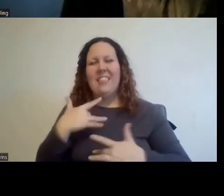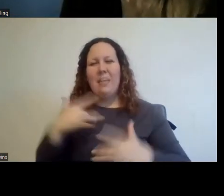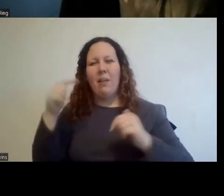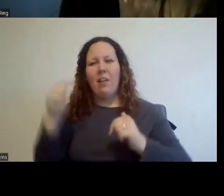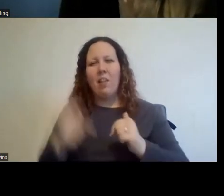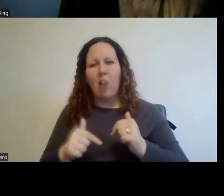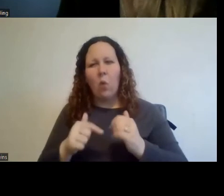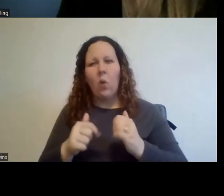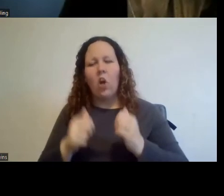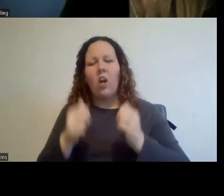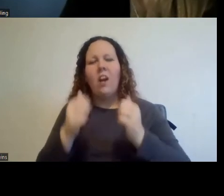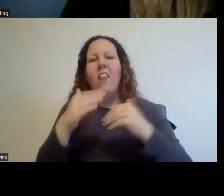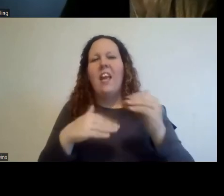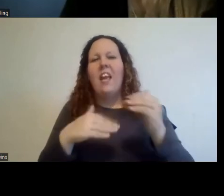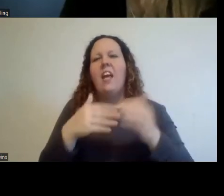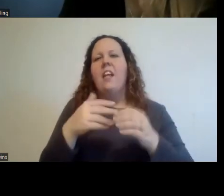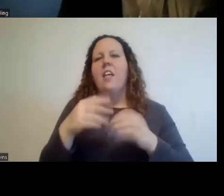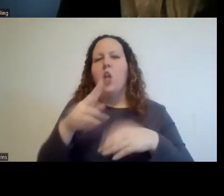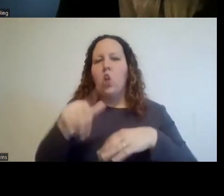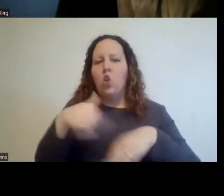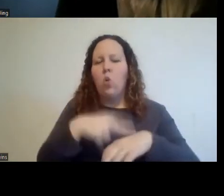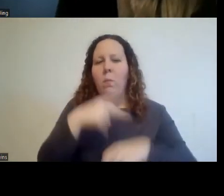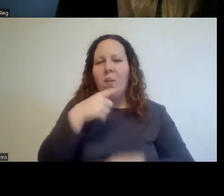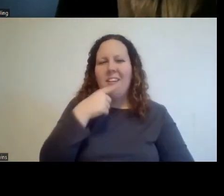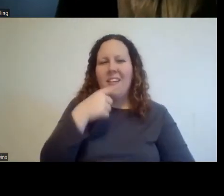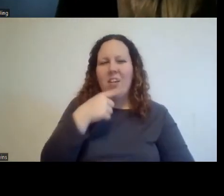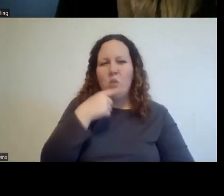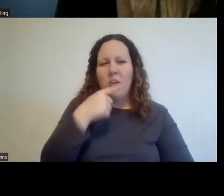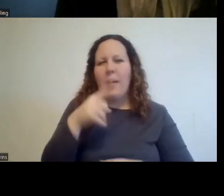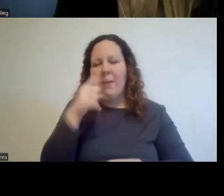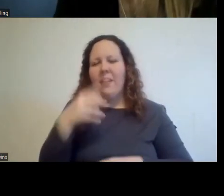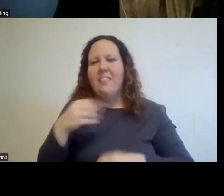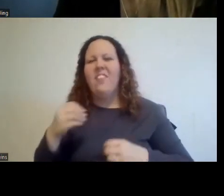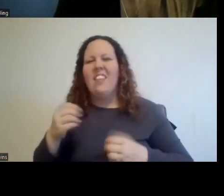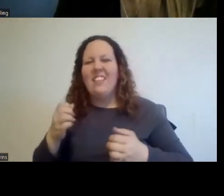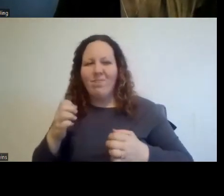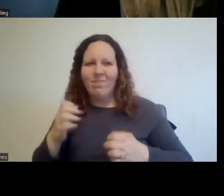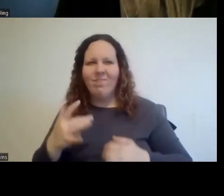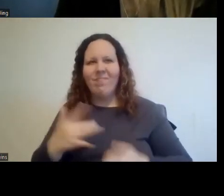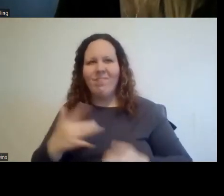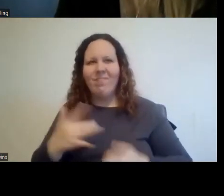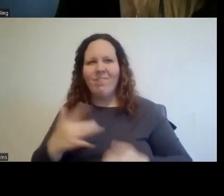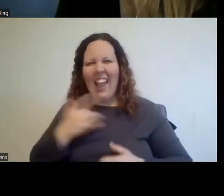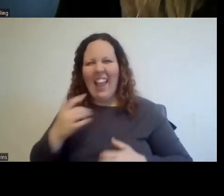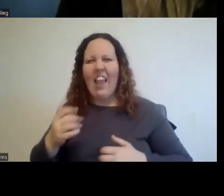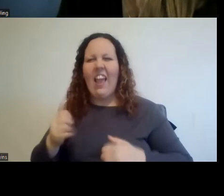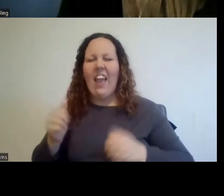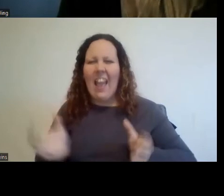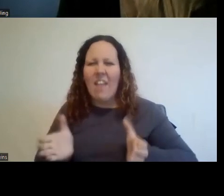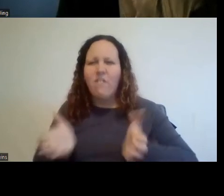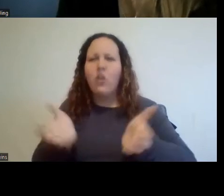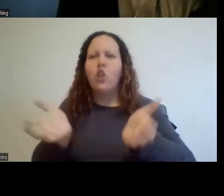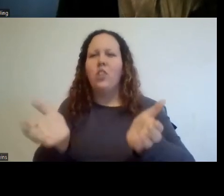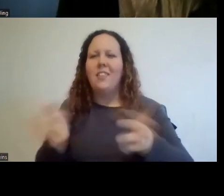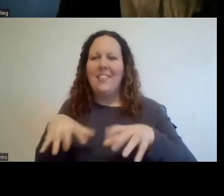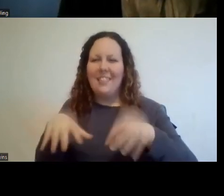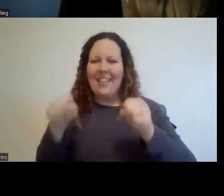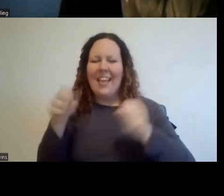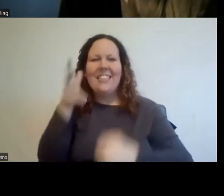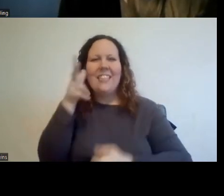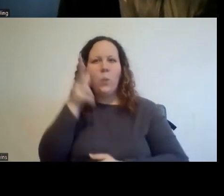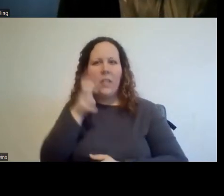typical hearing due to the effort used to listen. Because that effort decreases the